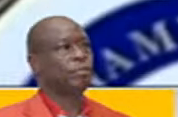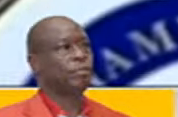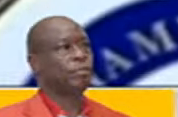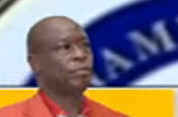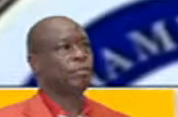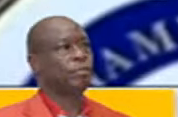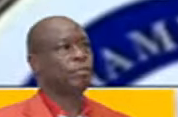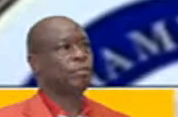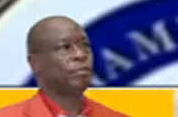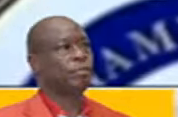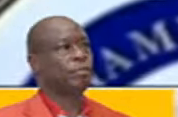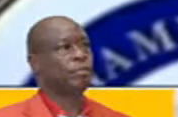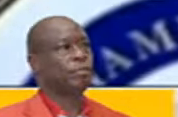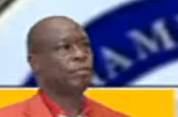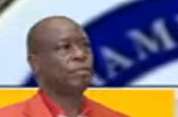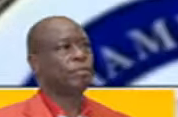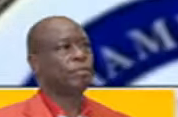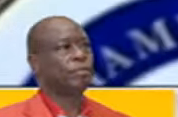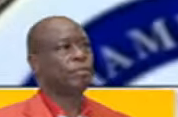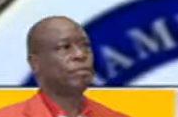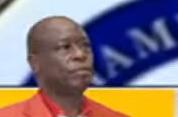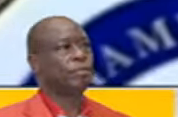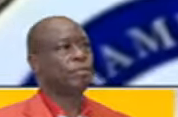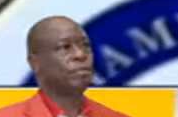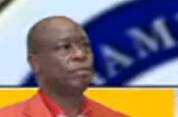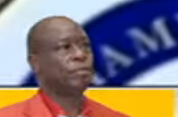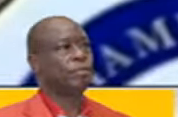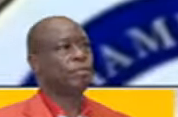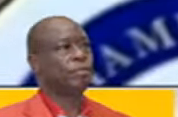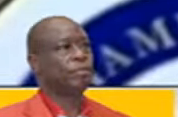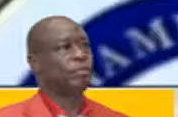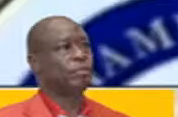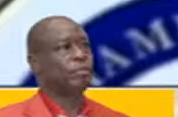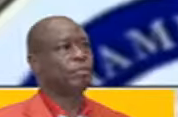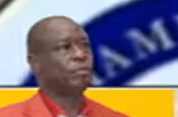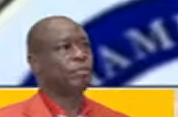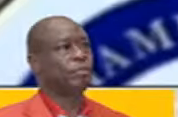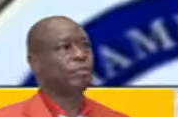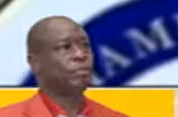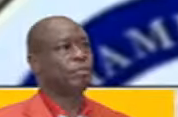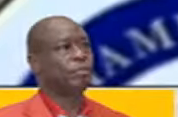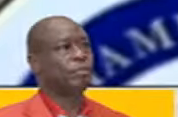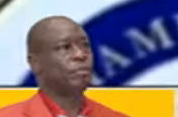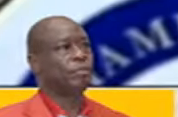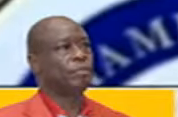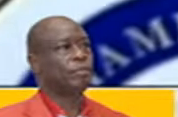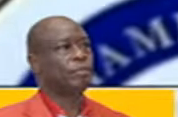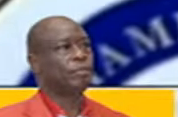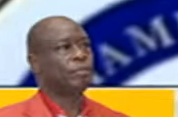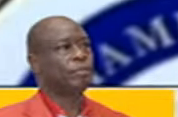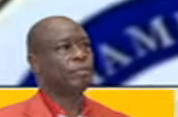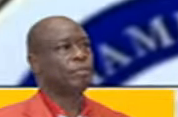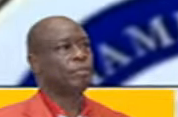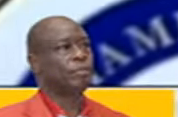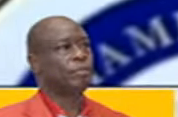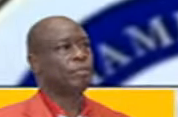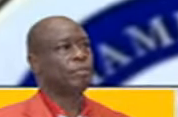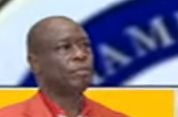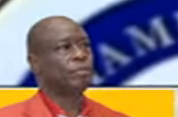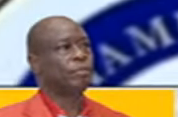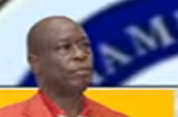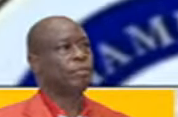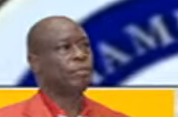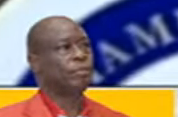Hotel, initially owned by his late brother. And in response, the Deputy President said as follows.